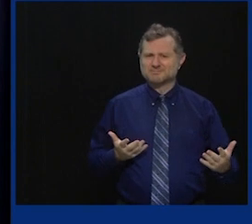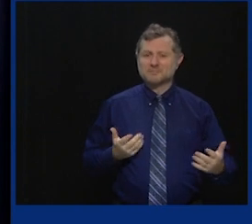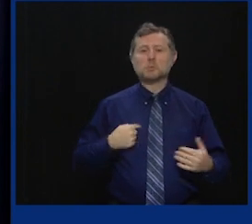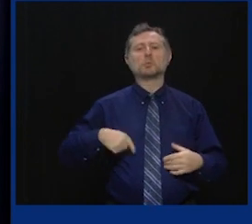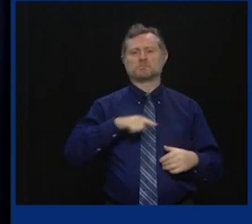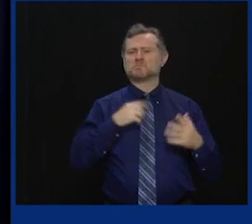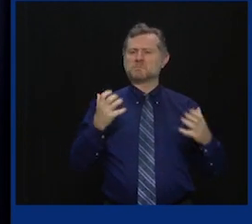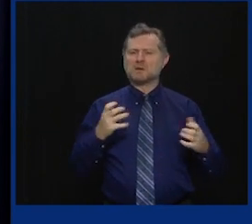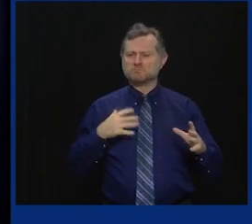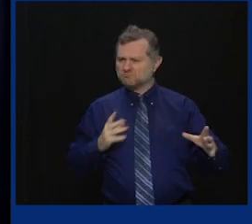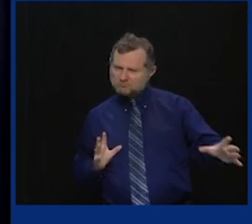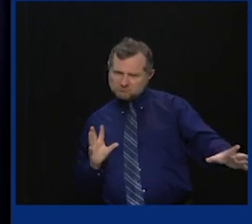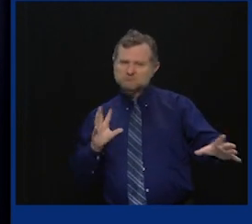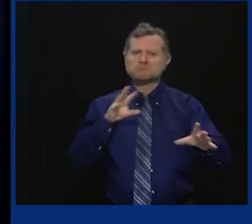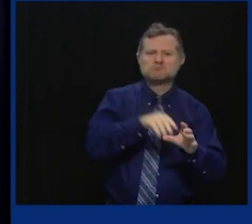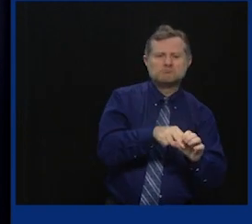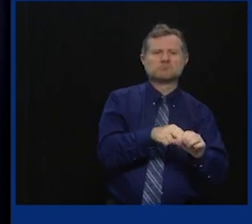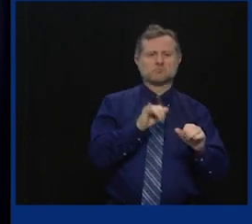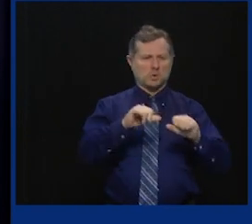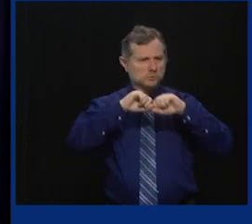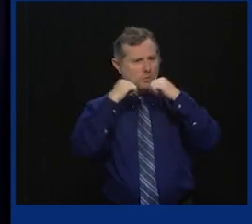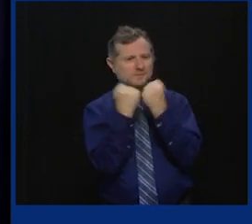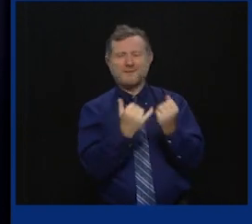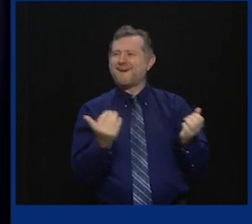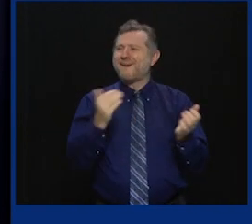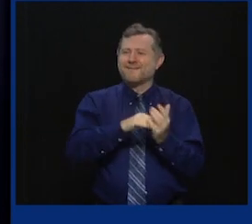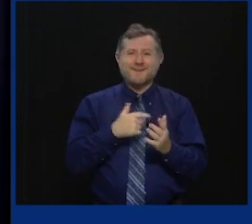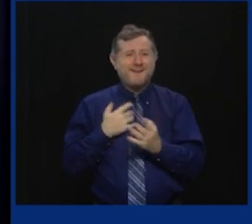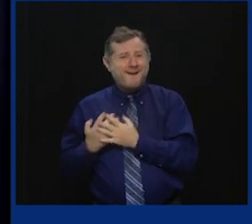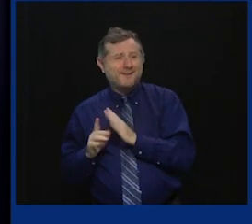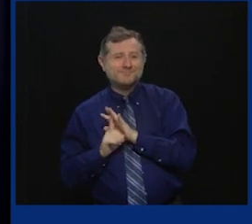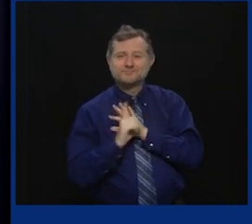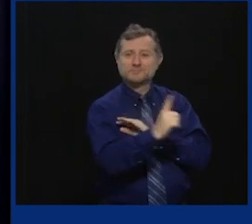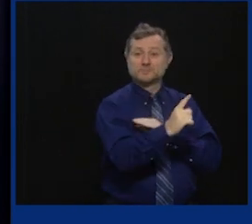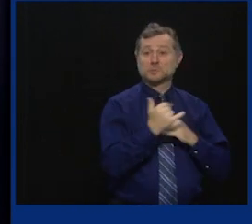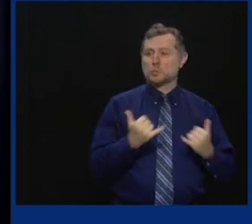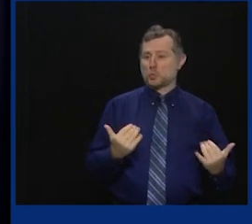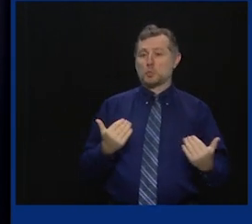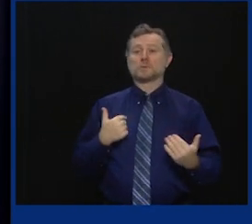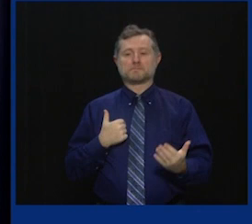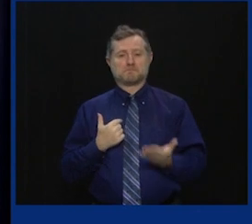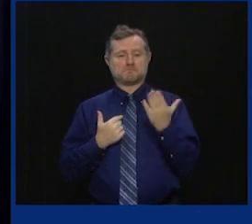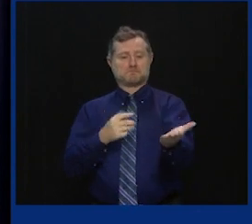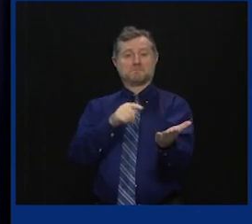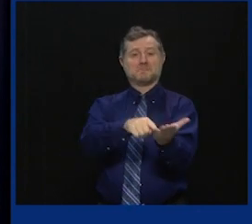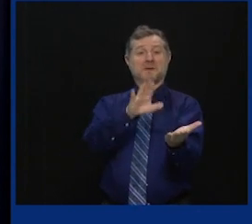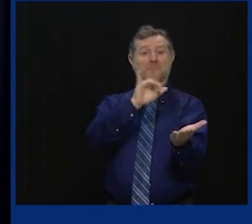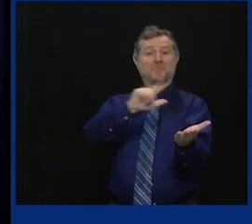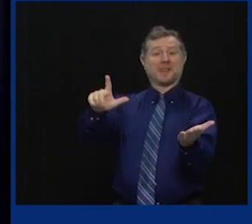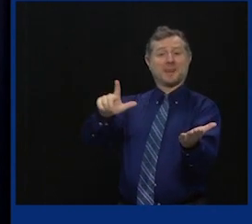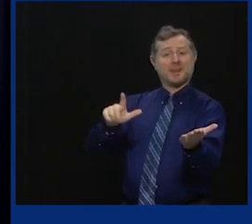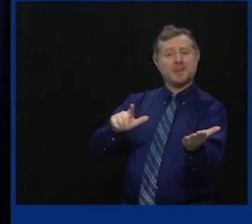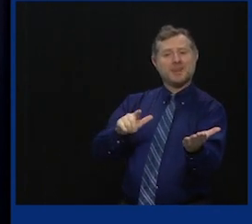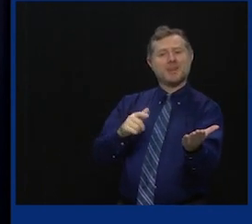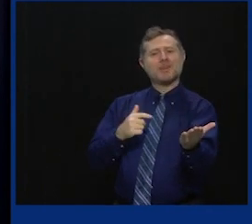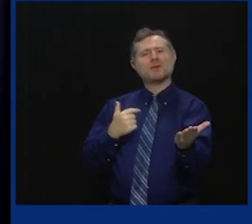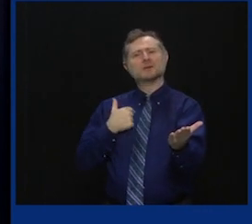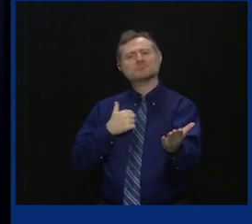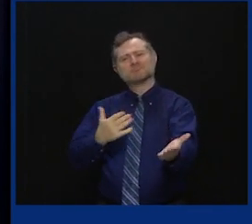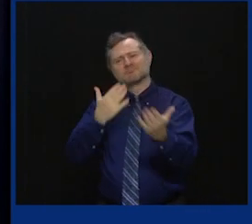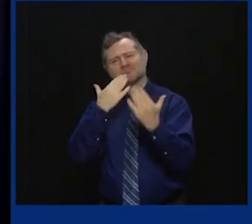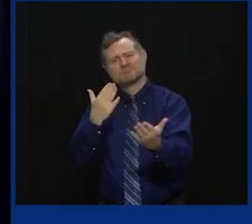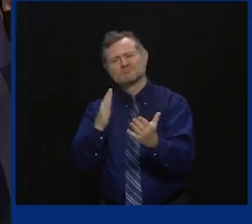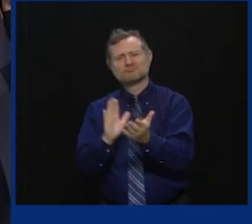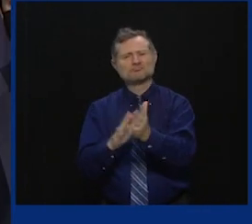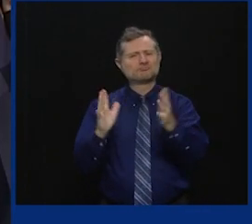society. So we have a bill, and again, I commend the sponsors, my lieutenant governor, and the